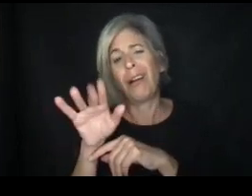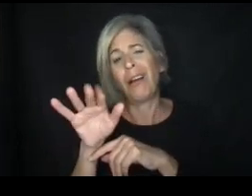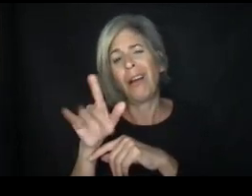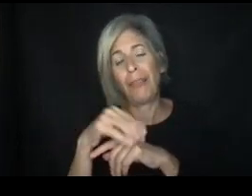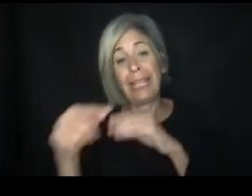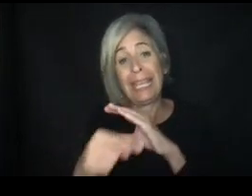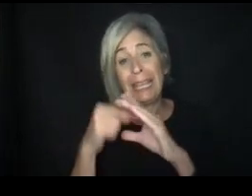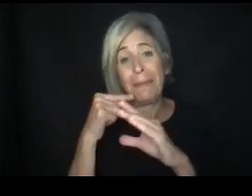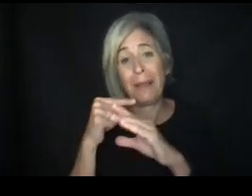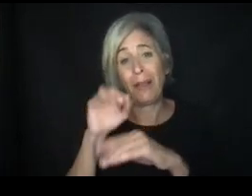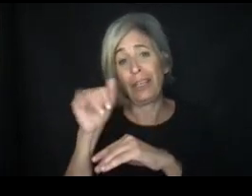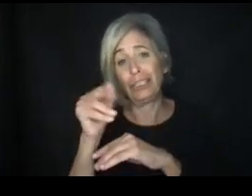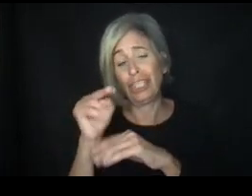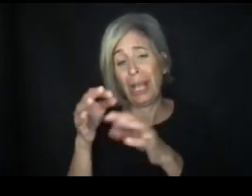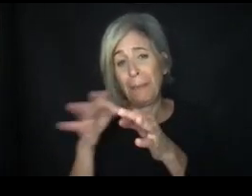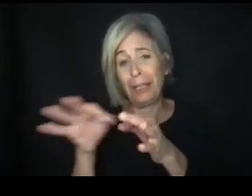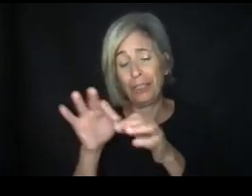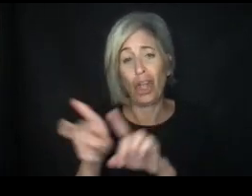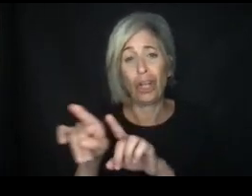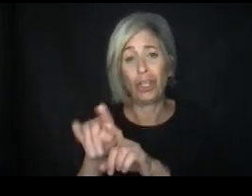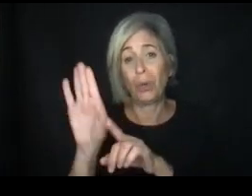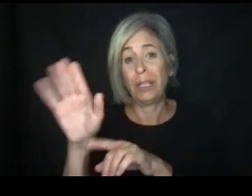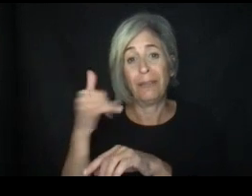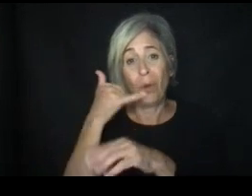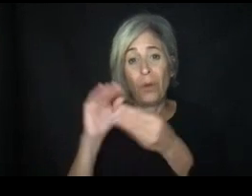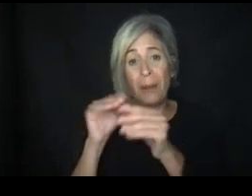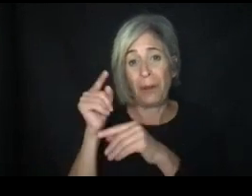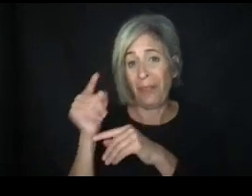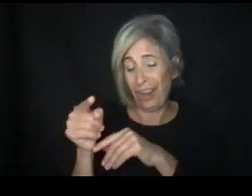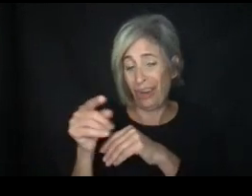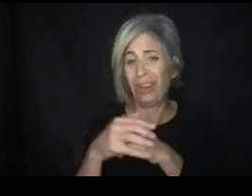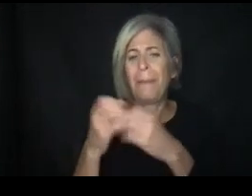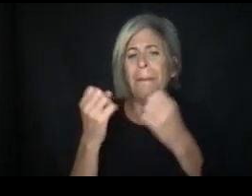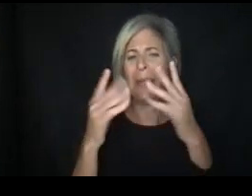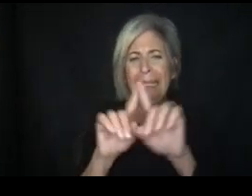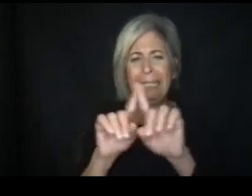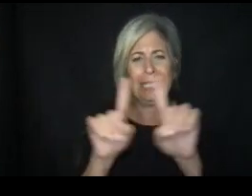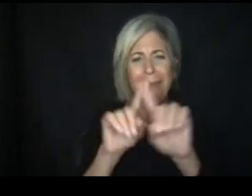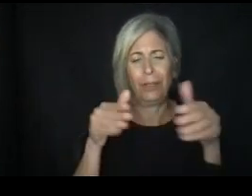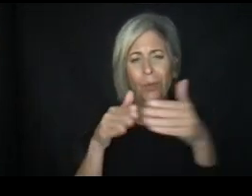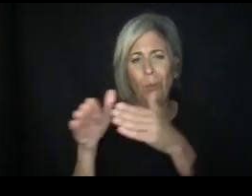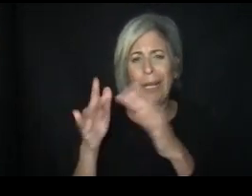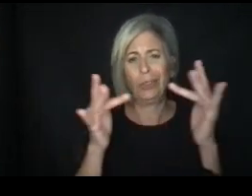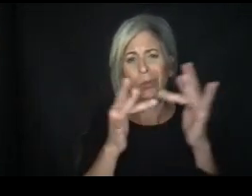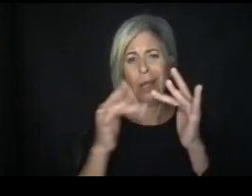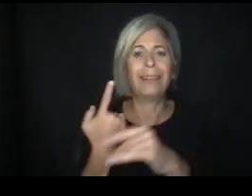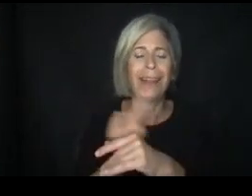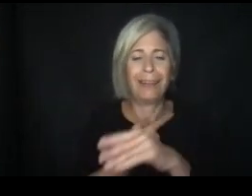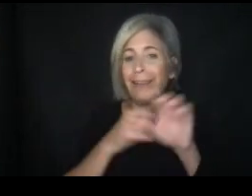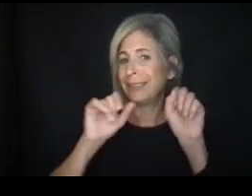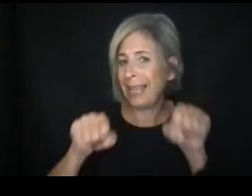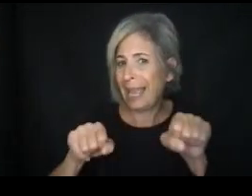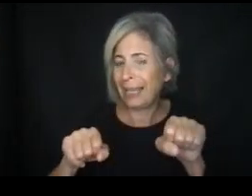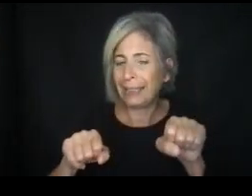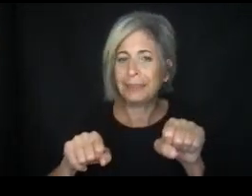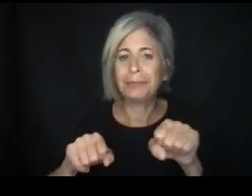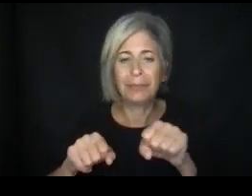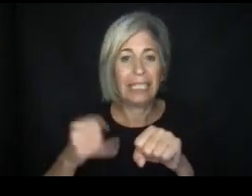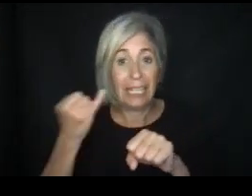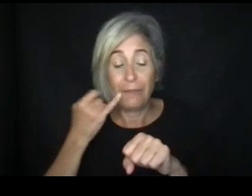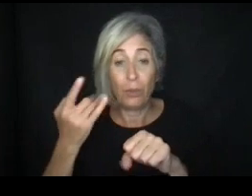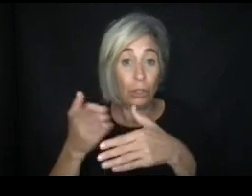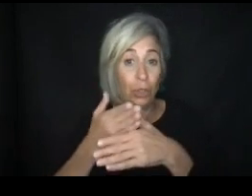email that John just mentioned. It also has his number there. So there's so many ways you can contact us to get us any ideas. And